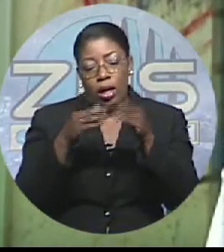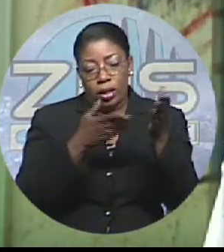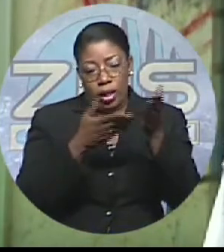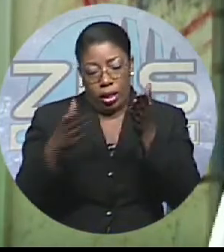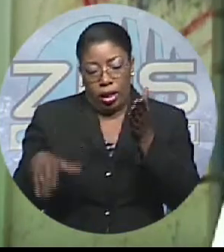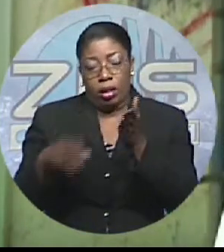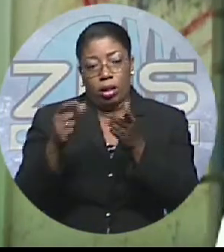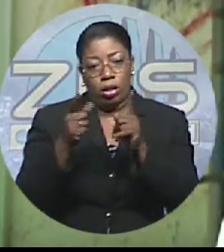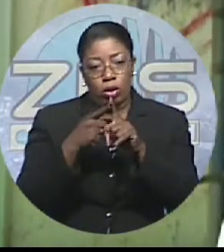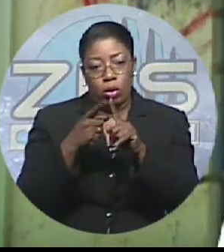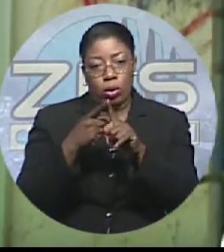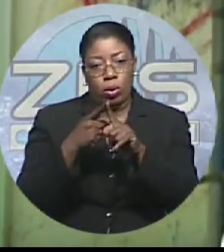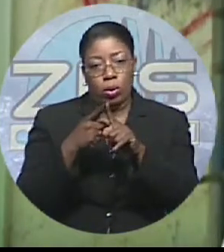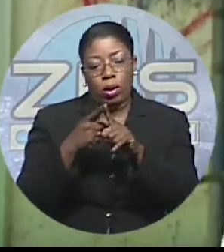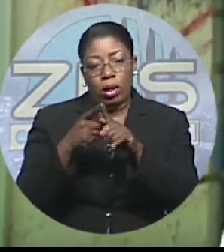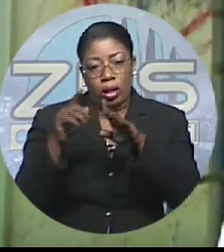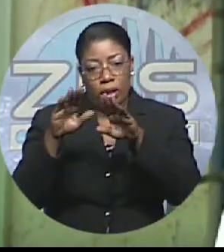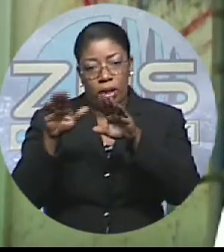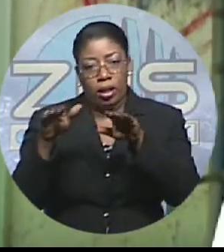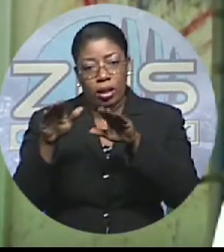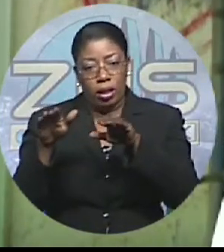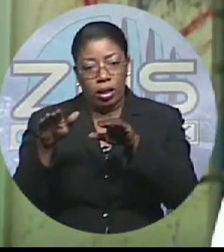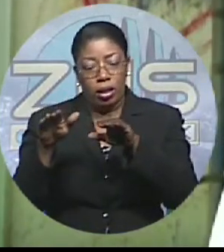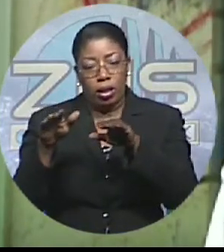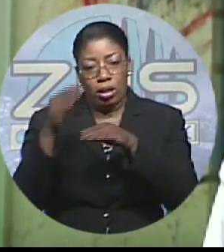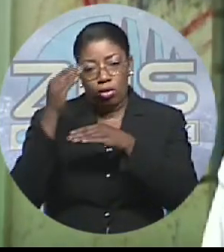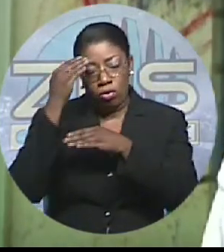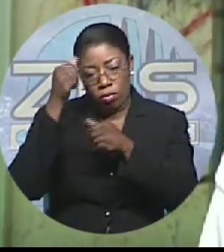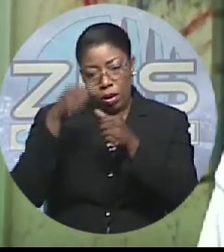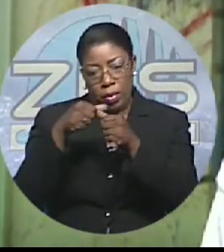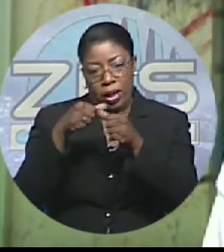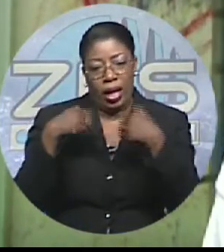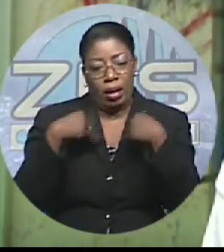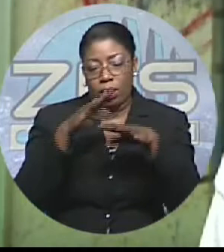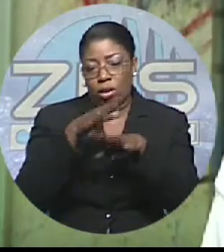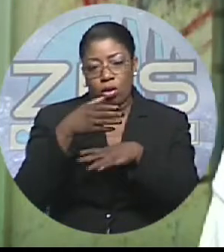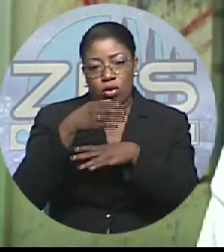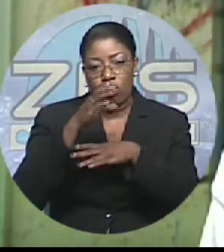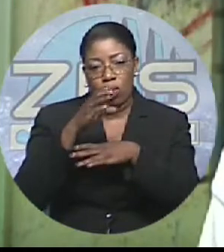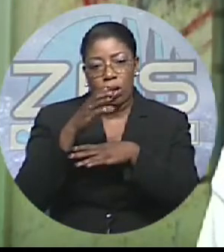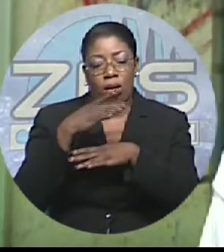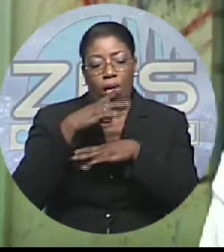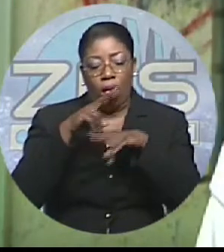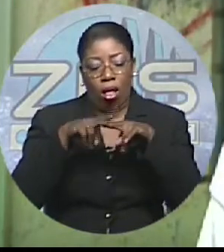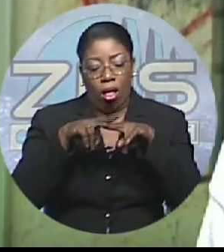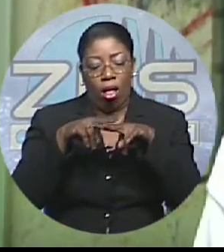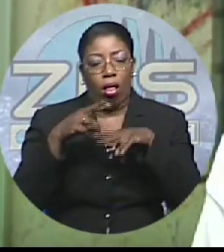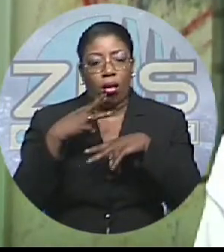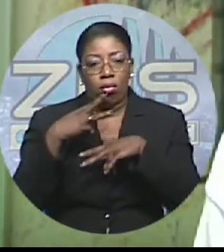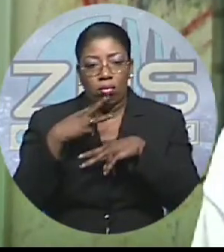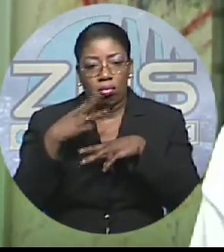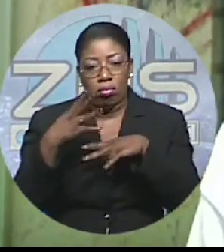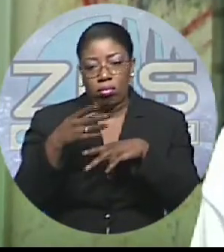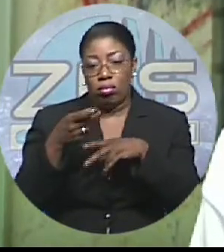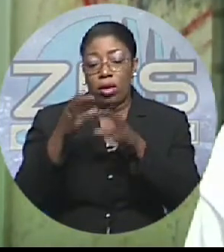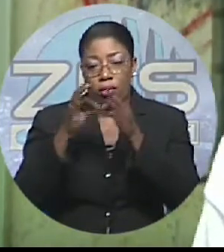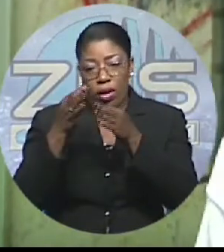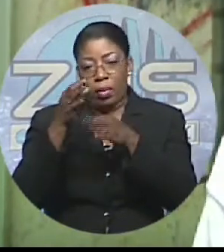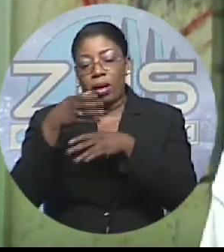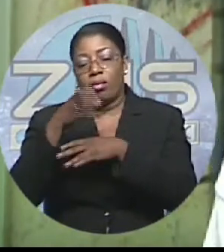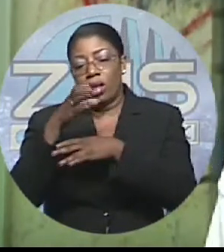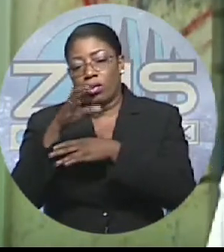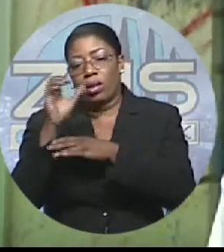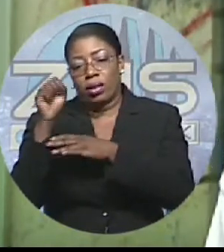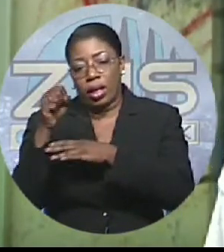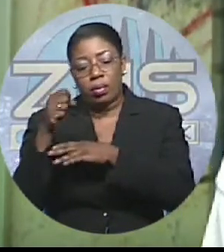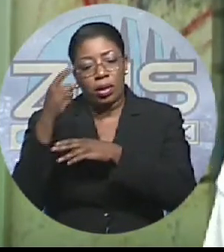picnic and forgetting that animals do not drink salt water. And so they have their fun, they have their Kool-Aid, their drinks, whatever, but nobody